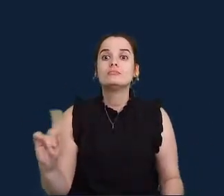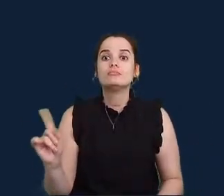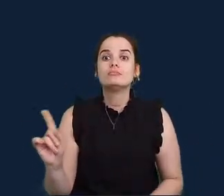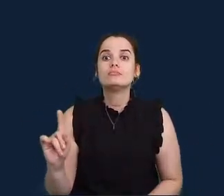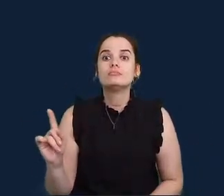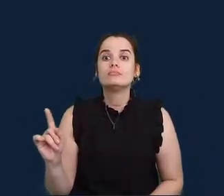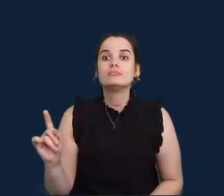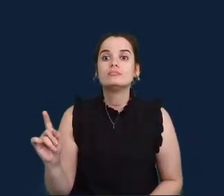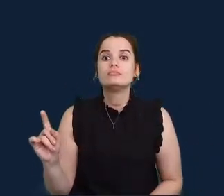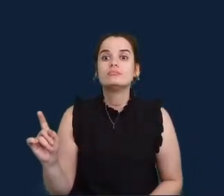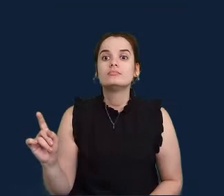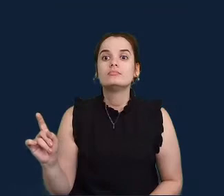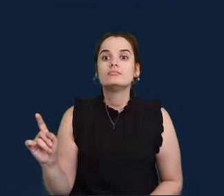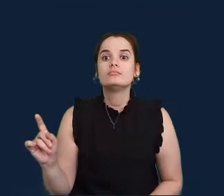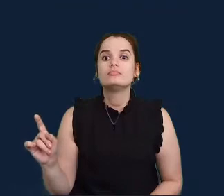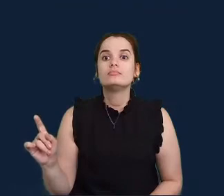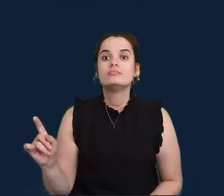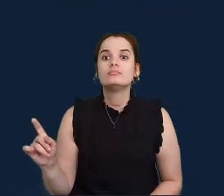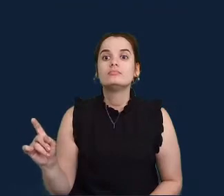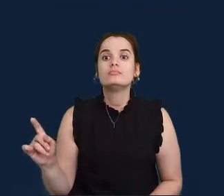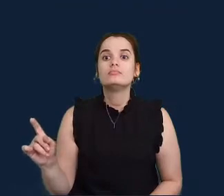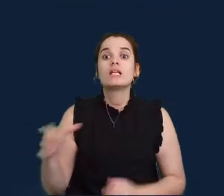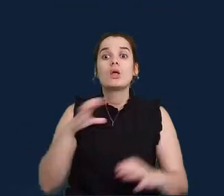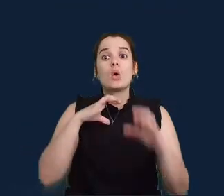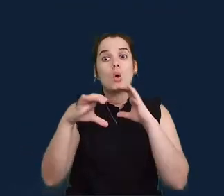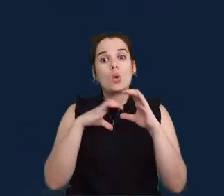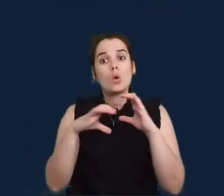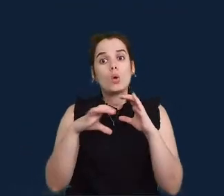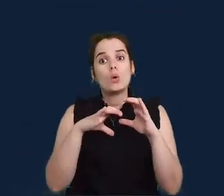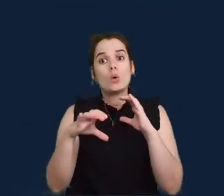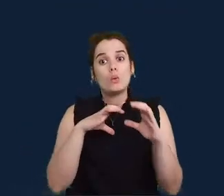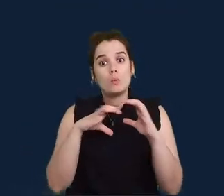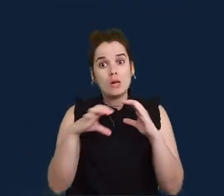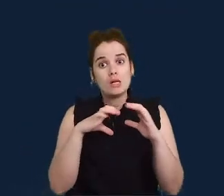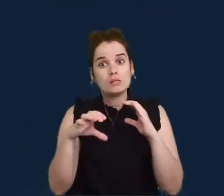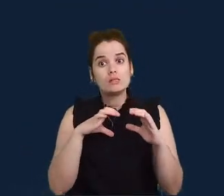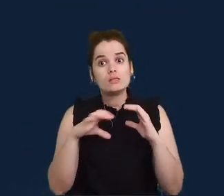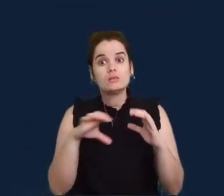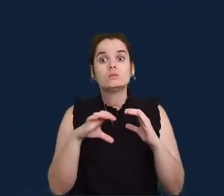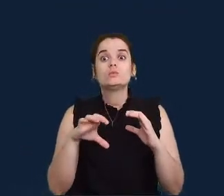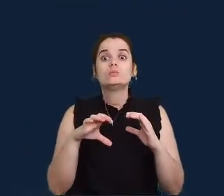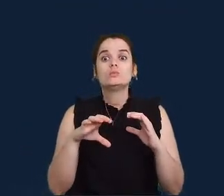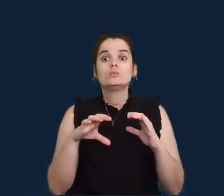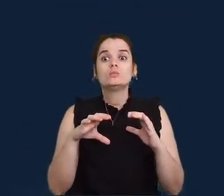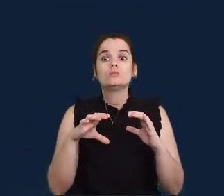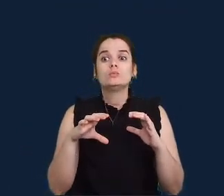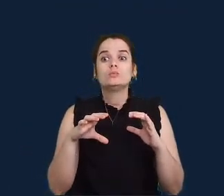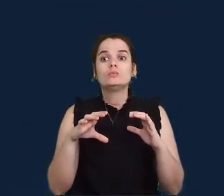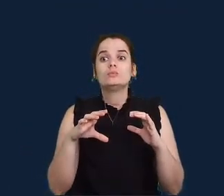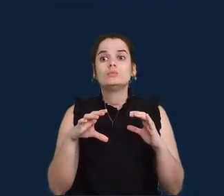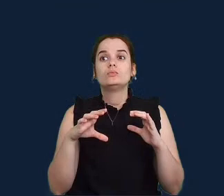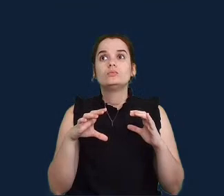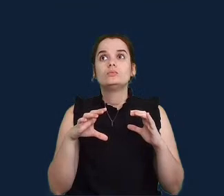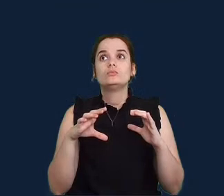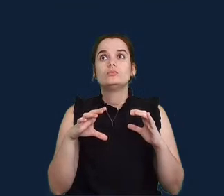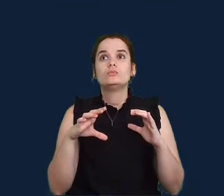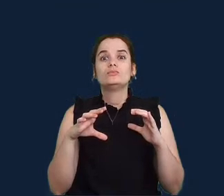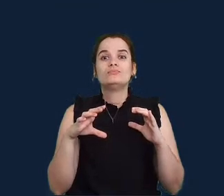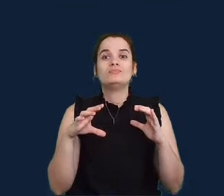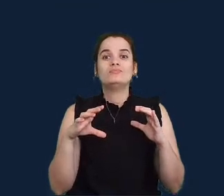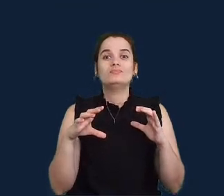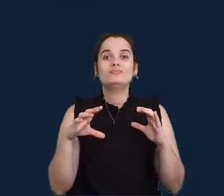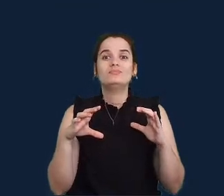thinking that we have COVID cases on this thing, and yes, there'll be scenarios where COVID cases will not be detected. So I should